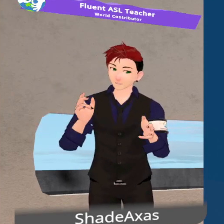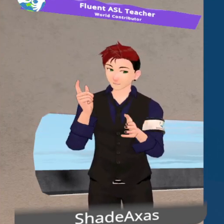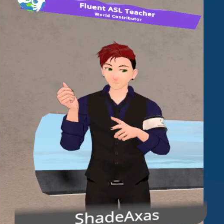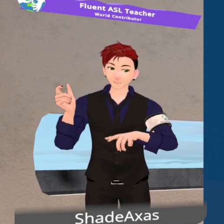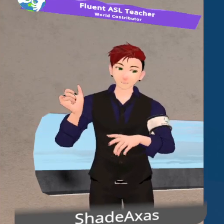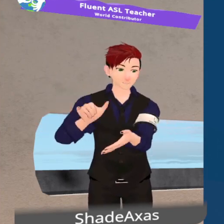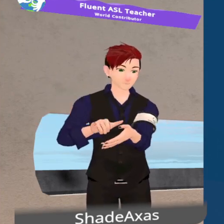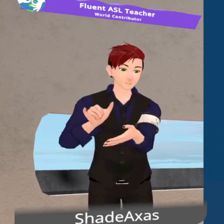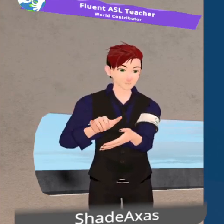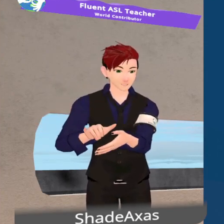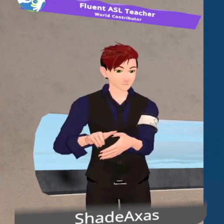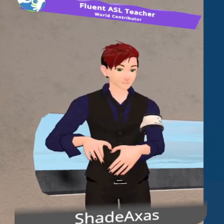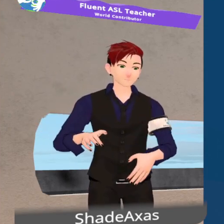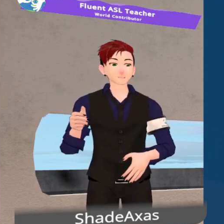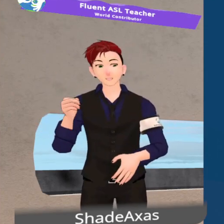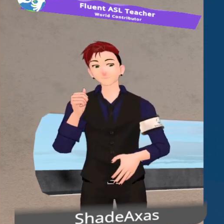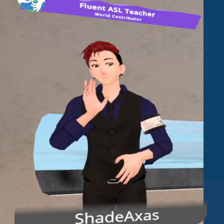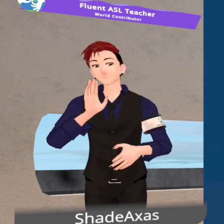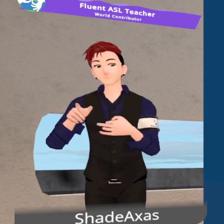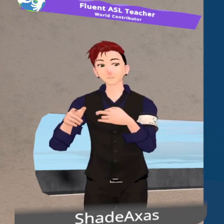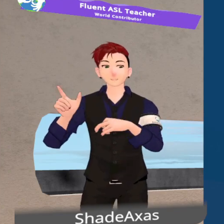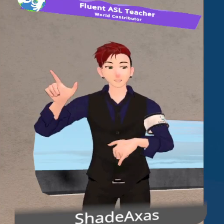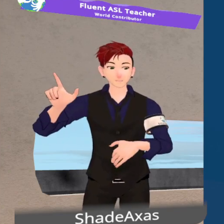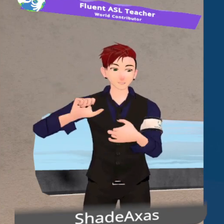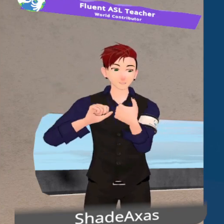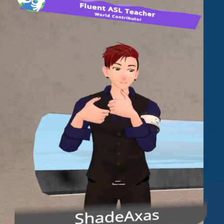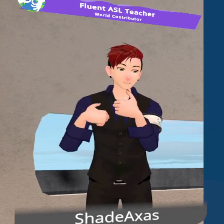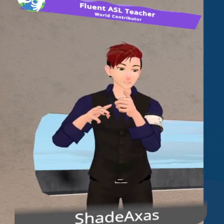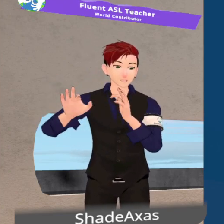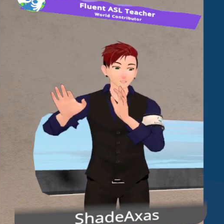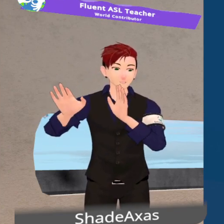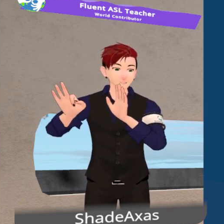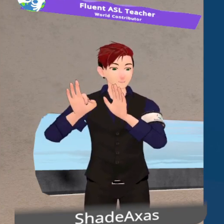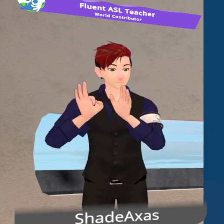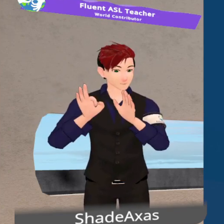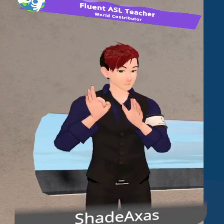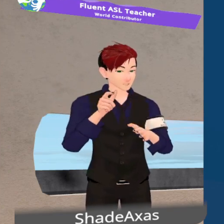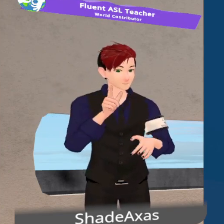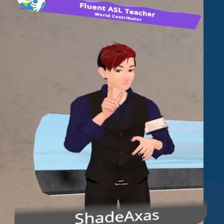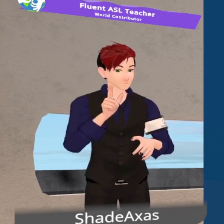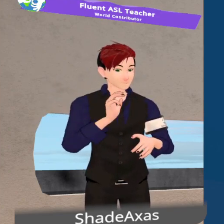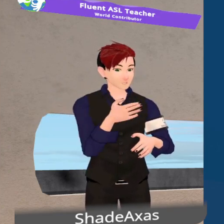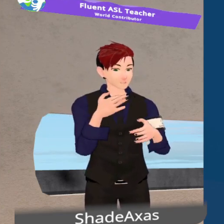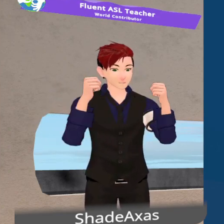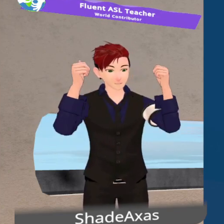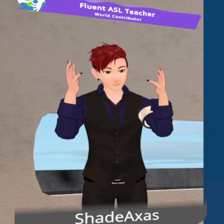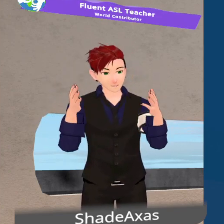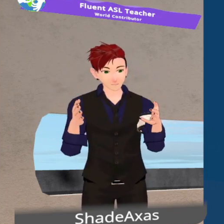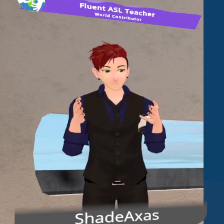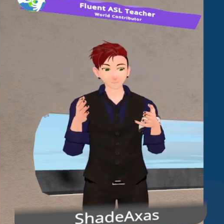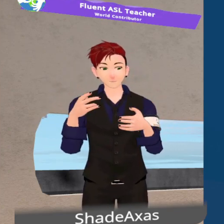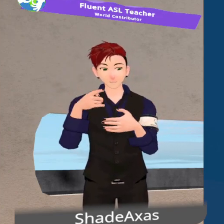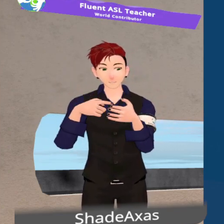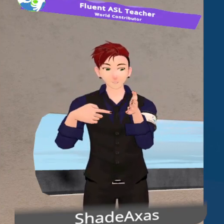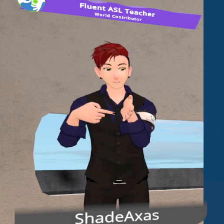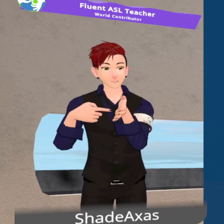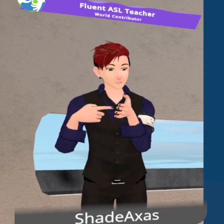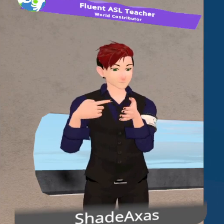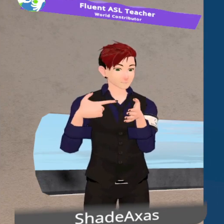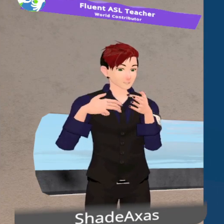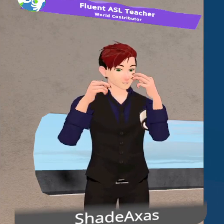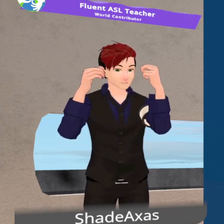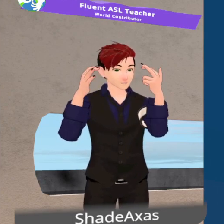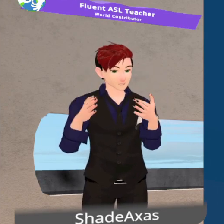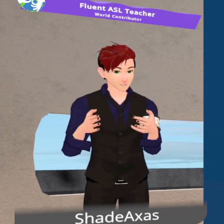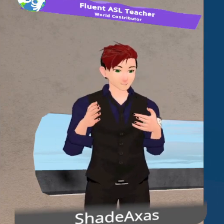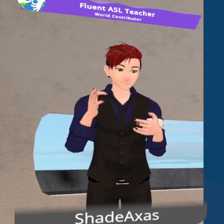sign languages because it's impossible. And we will talk about later how we pick our teachers and what